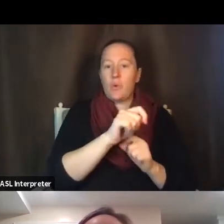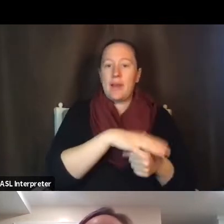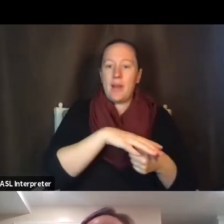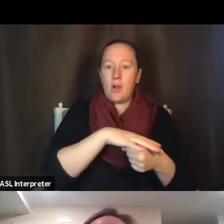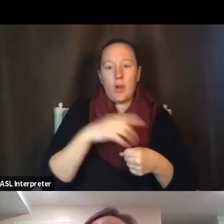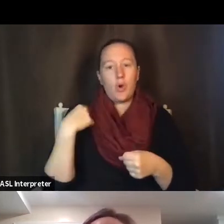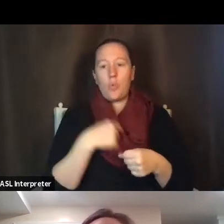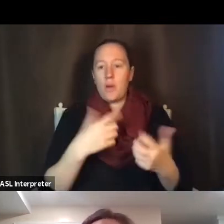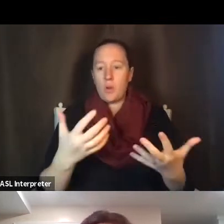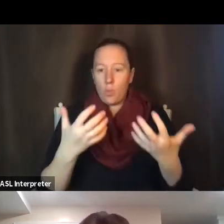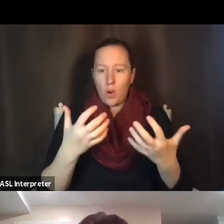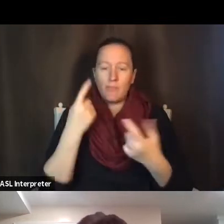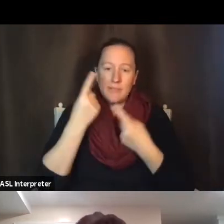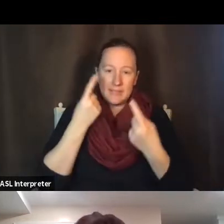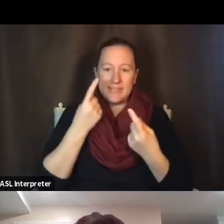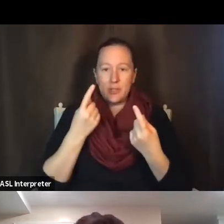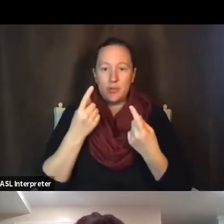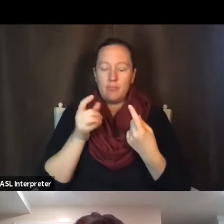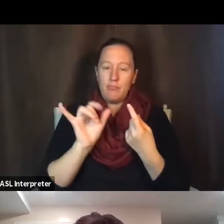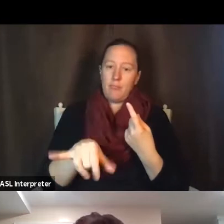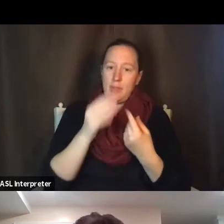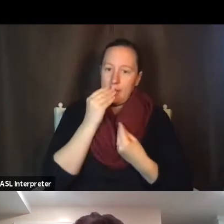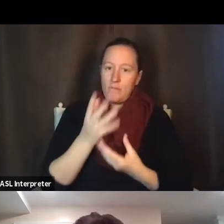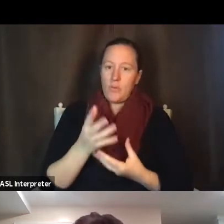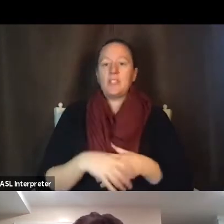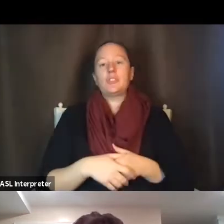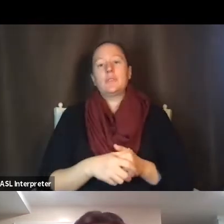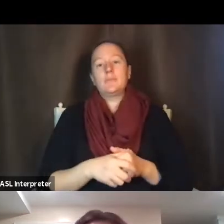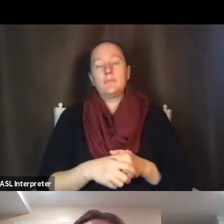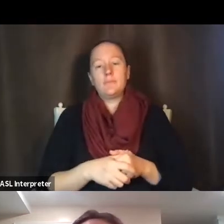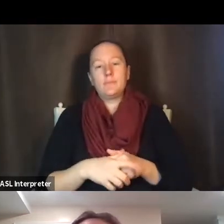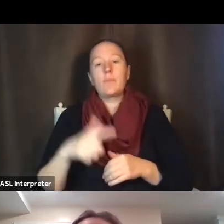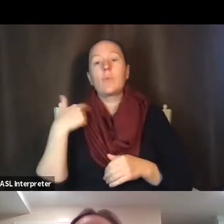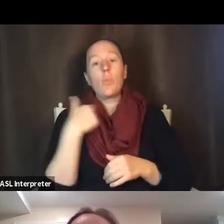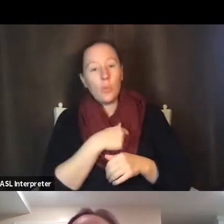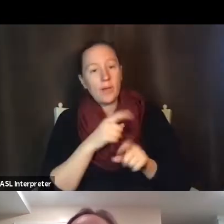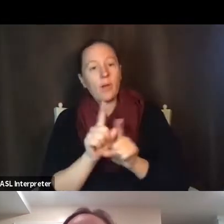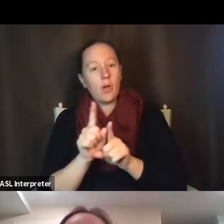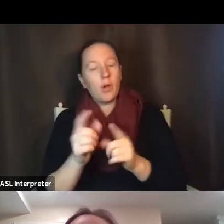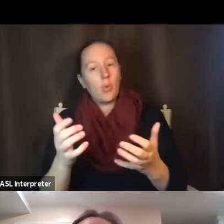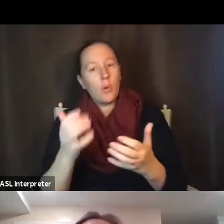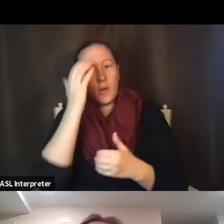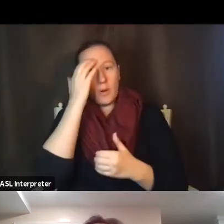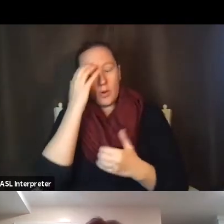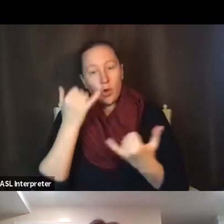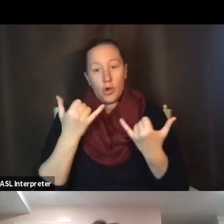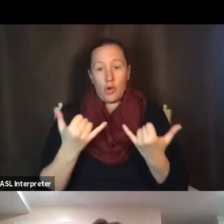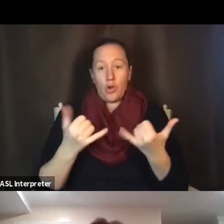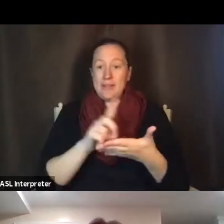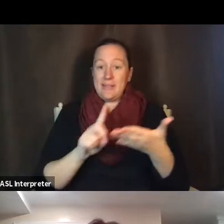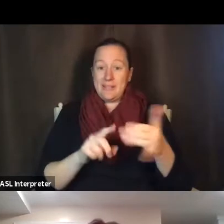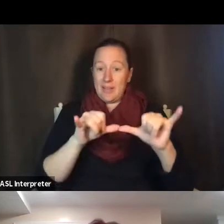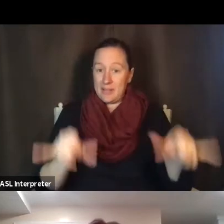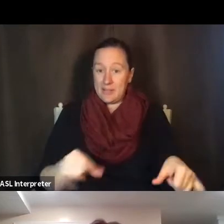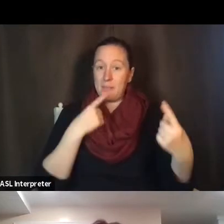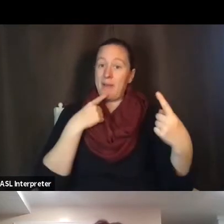look at those differences as well. And then we also wanted to look at questions like, is the current design of the system